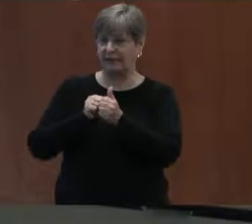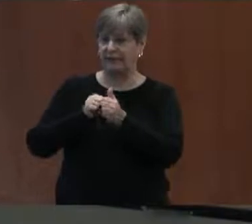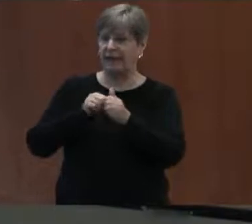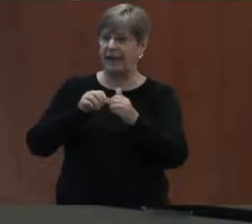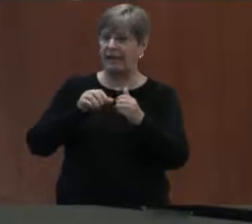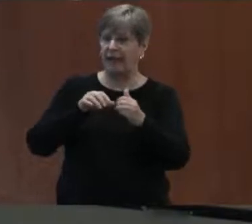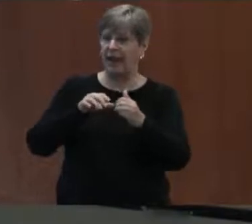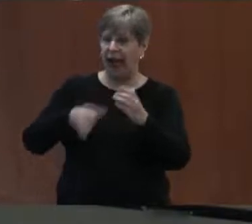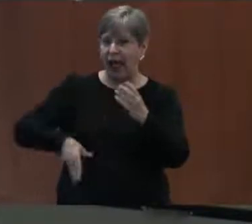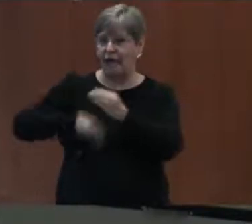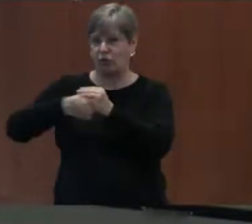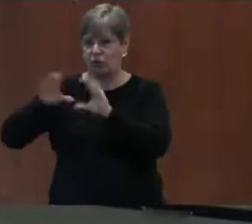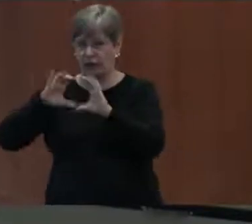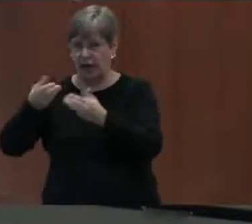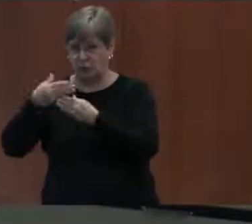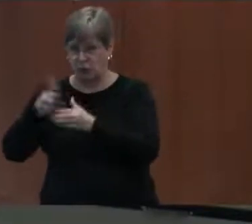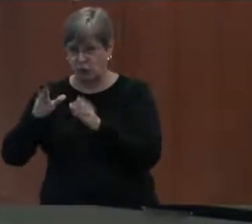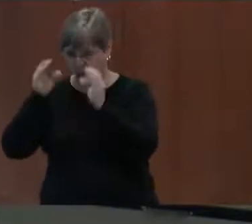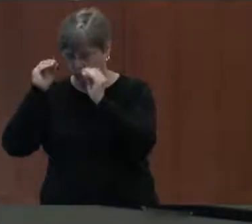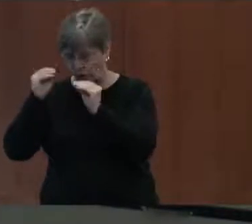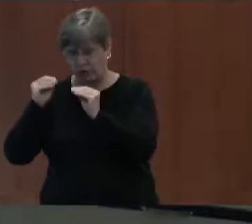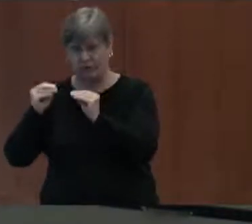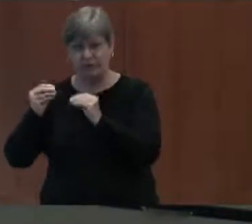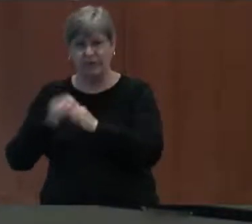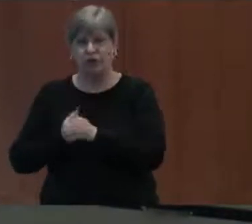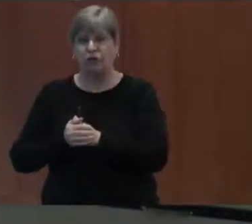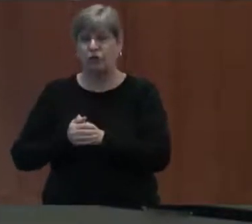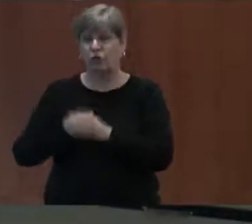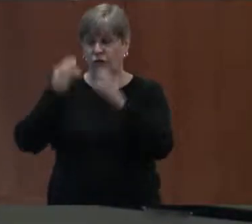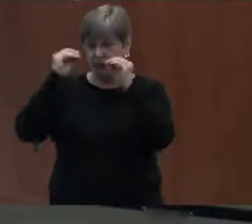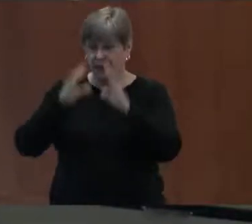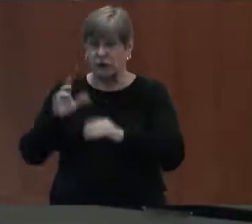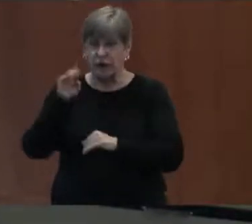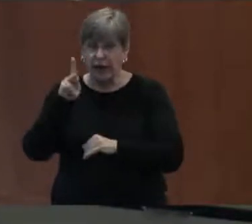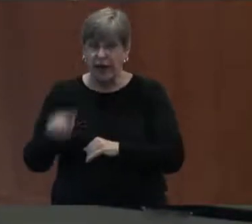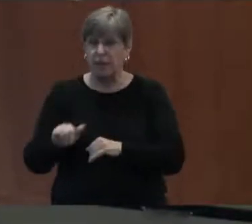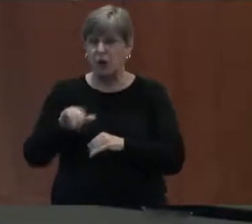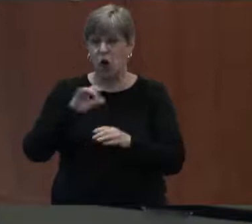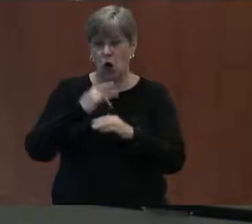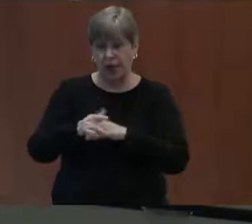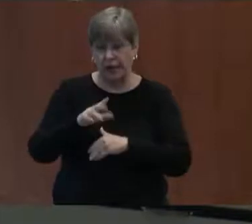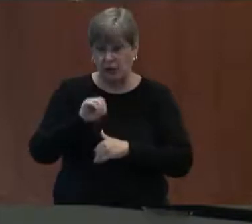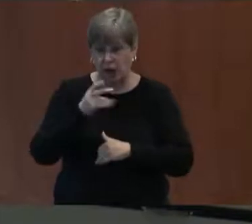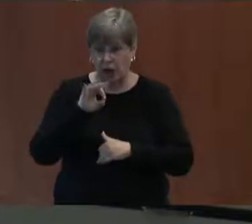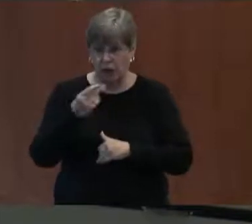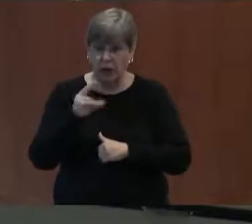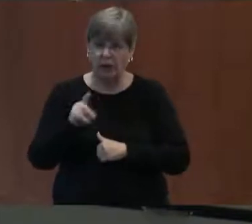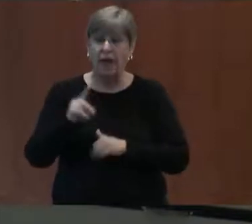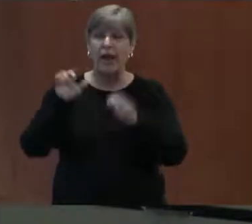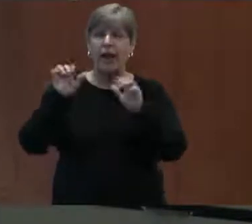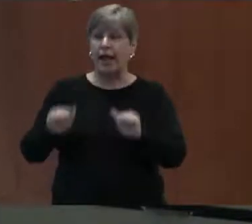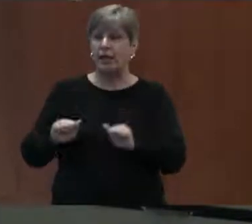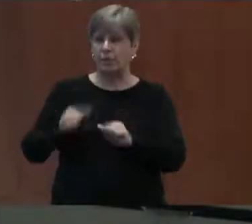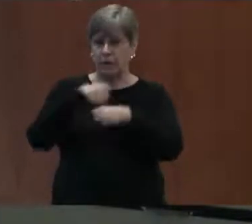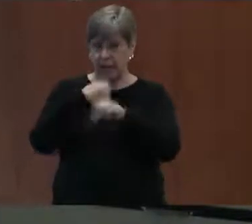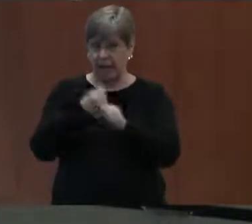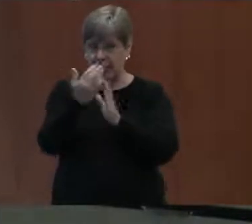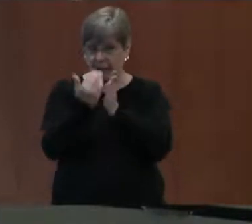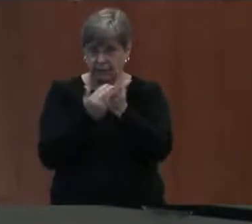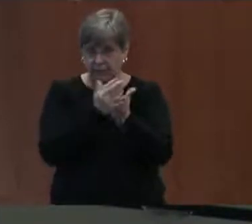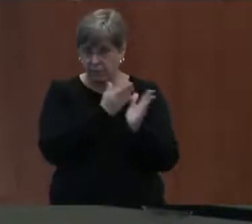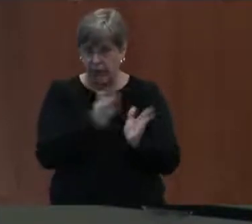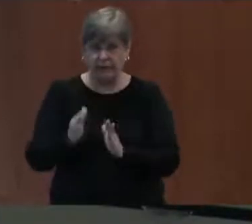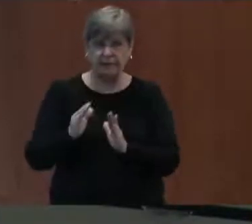So for early childhood education and for Teacher Academy, that could be creating lesson plans, delivery of a